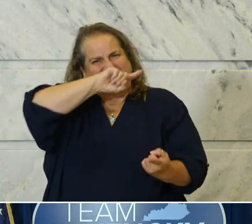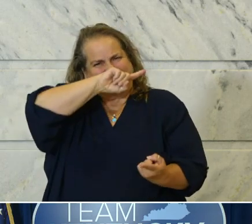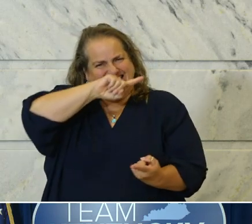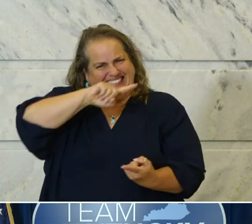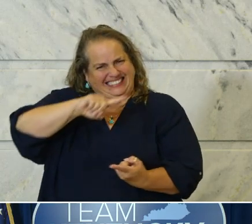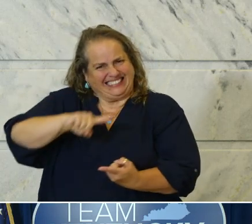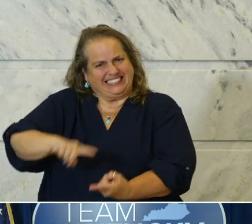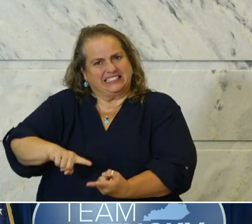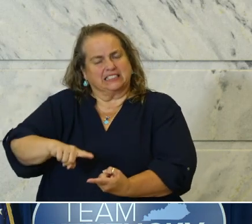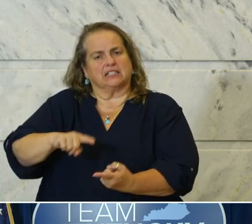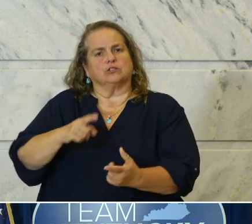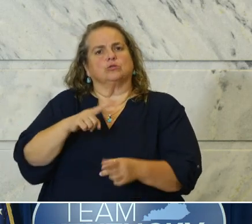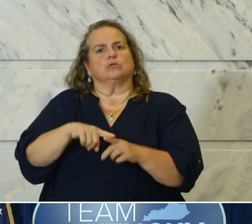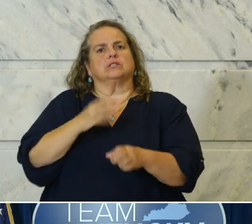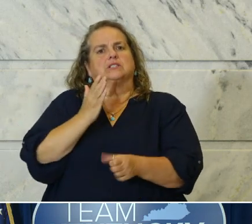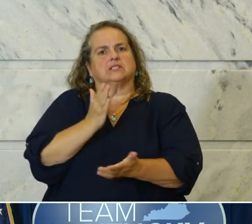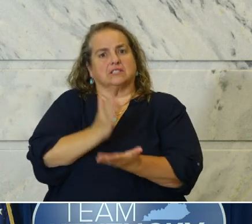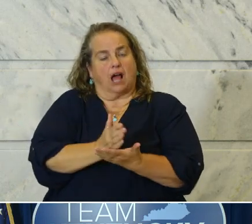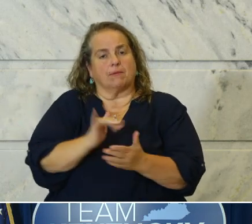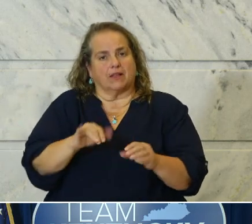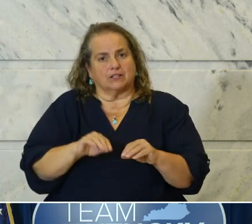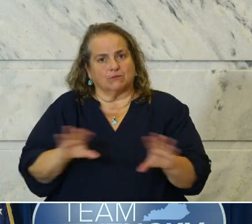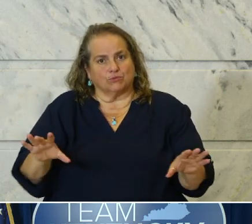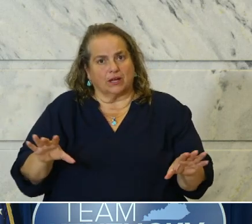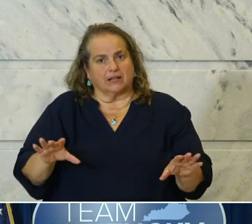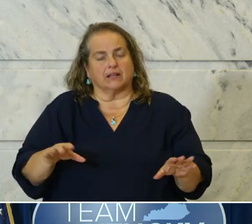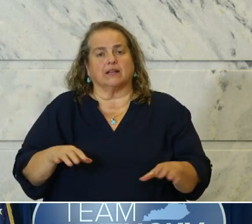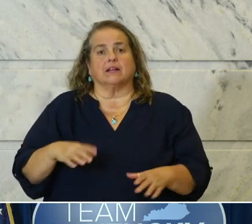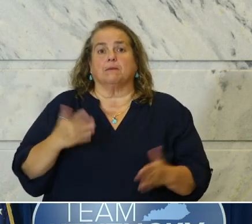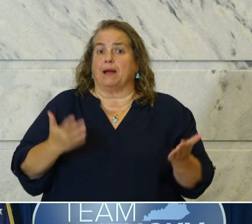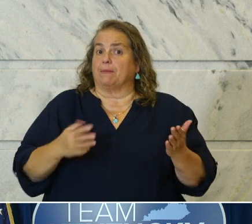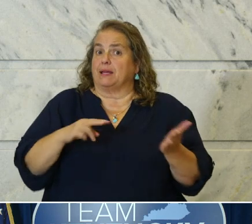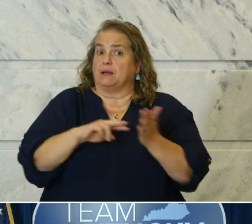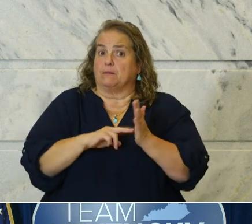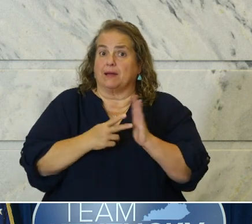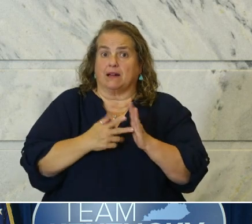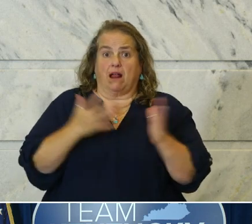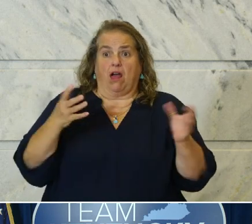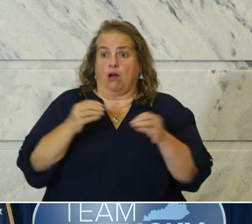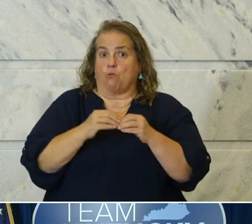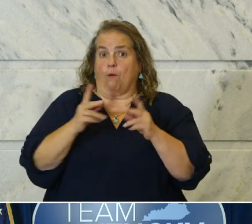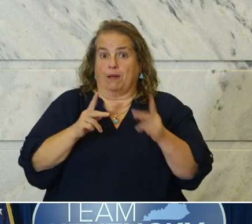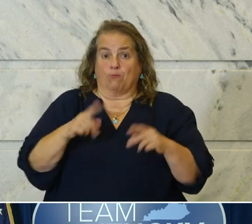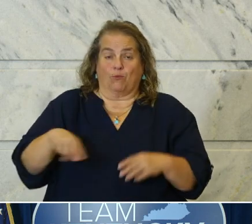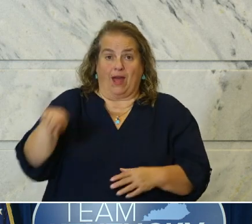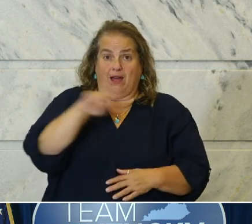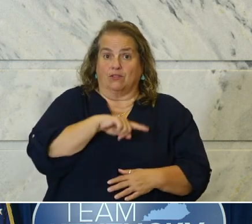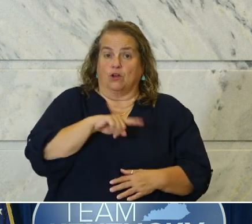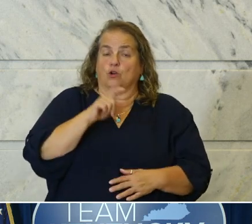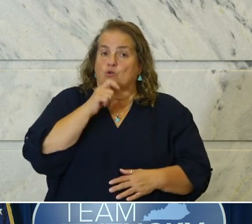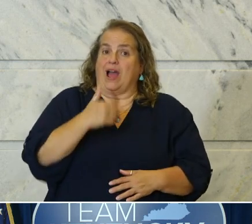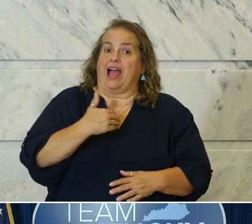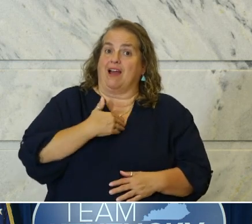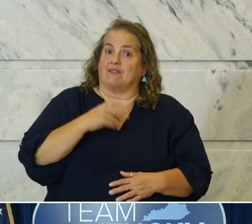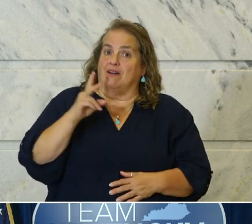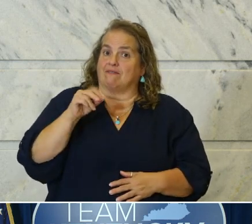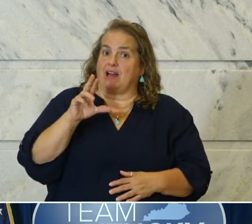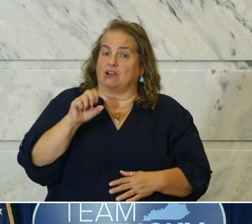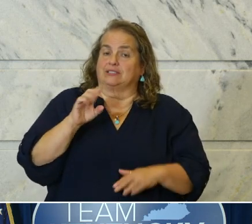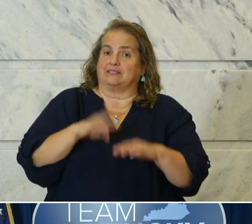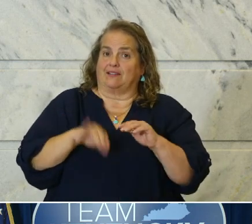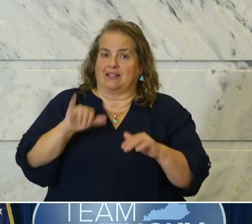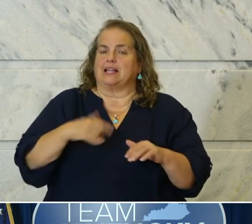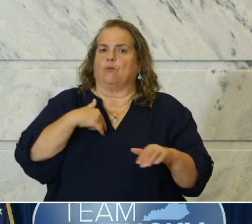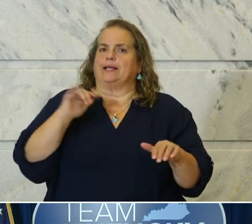spread. And it probably means that there are a lot more people out there, obviously, than this that have the virus, and we're finding more and more of